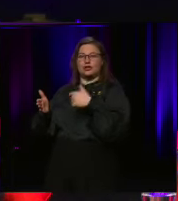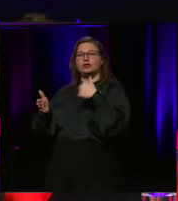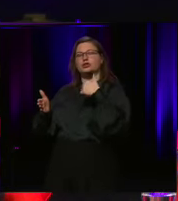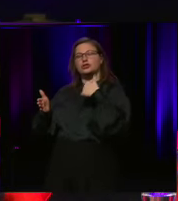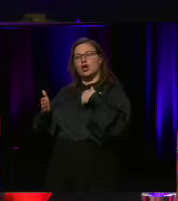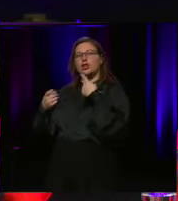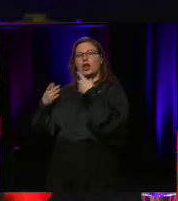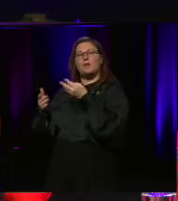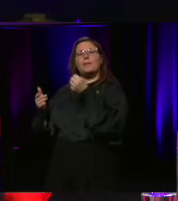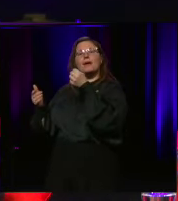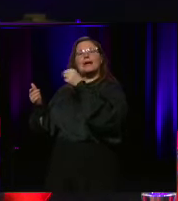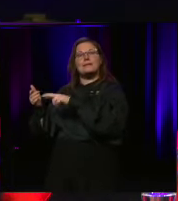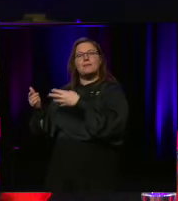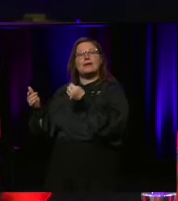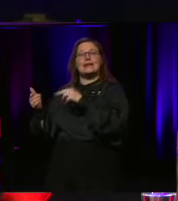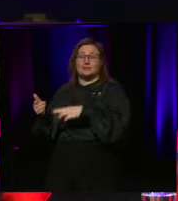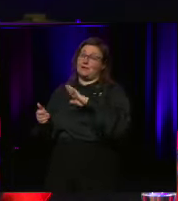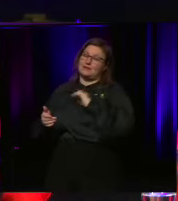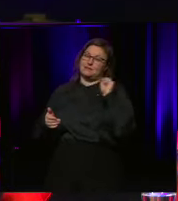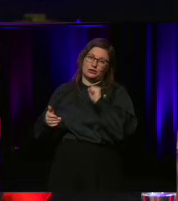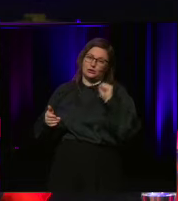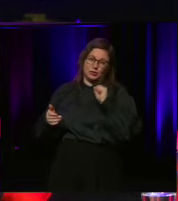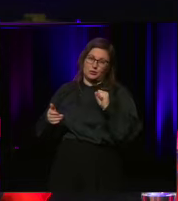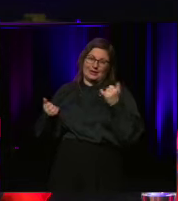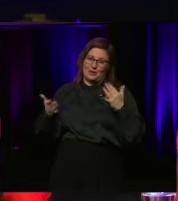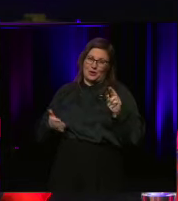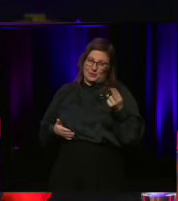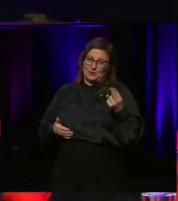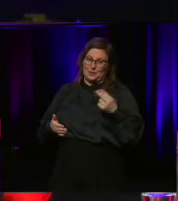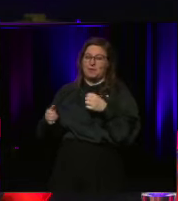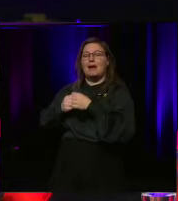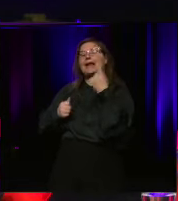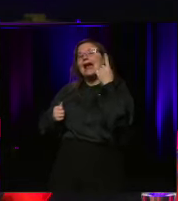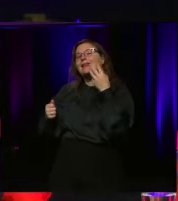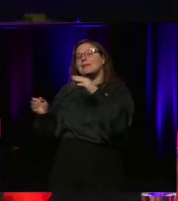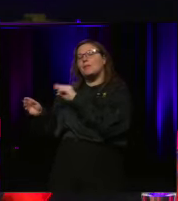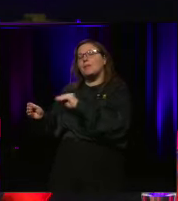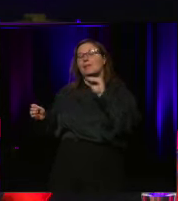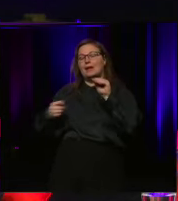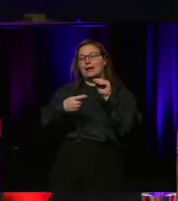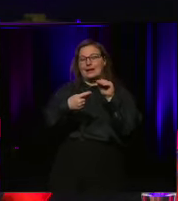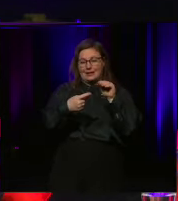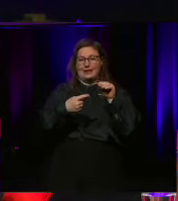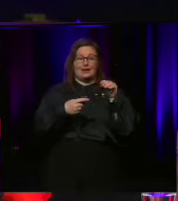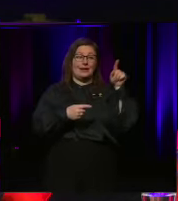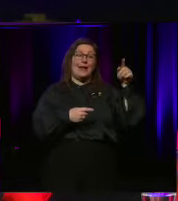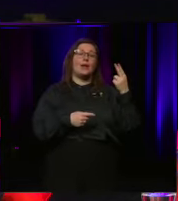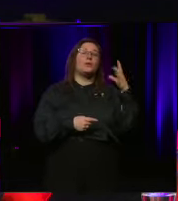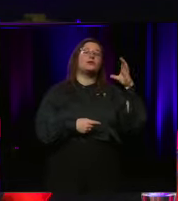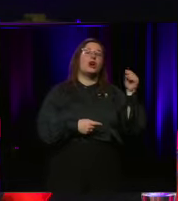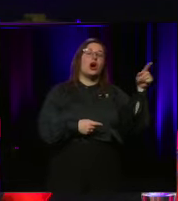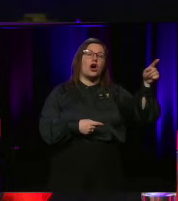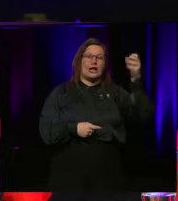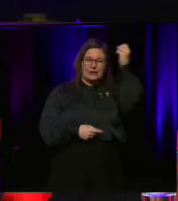of examples, and we have many of those examples now, I think. But for instance, one example from the US during the